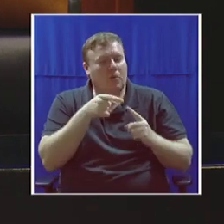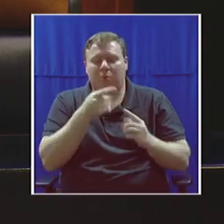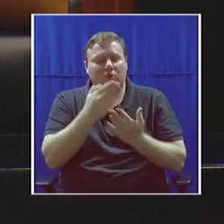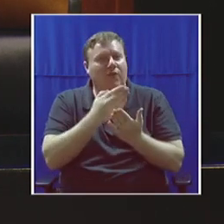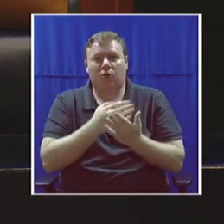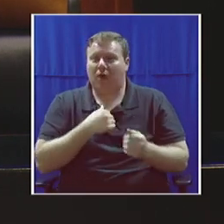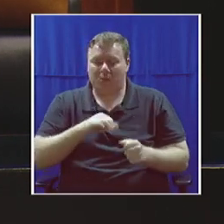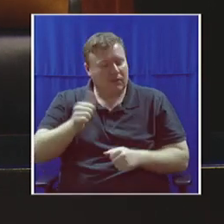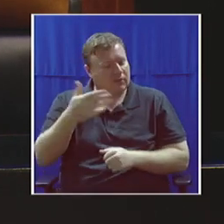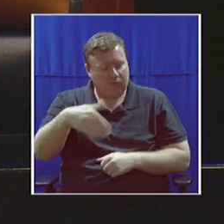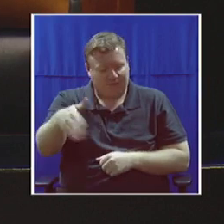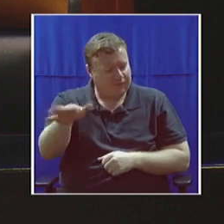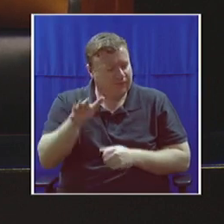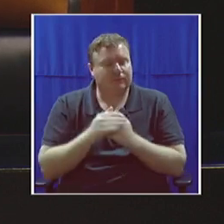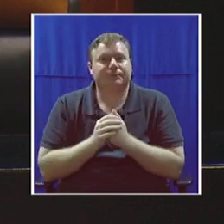cut you